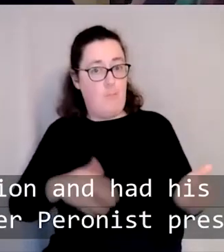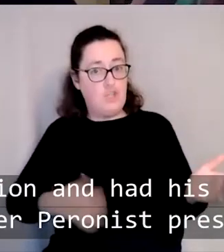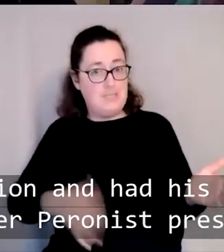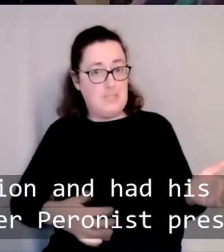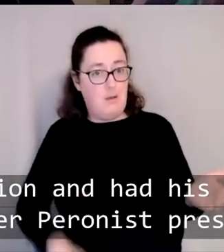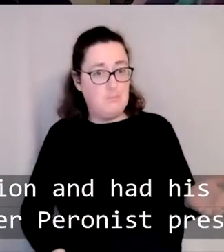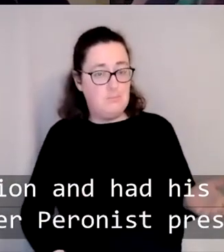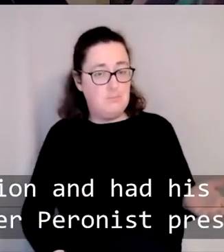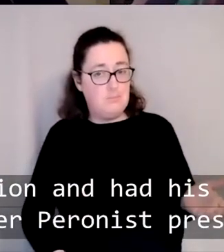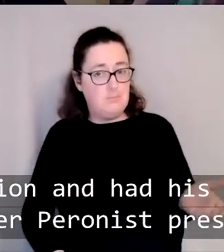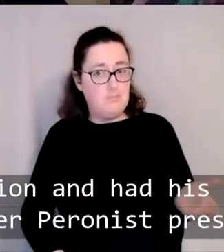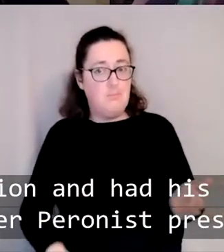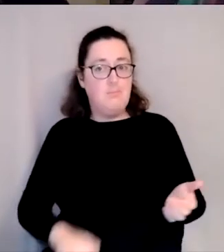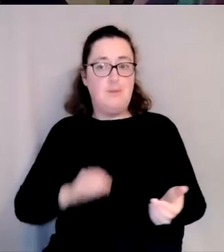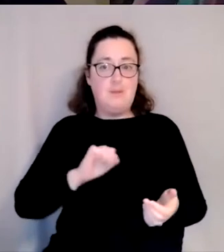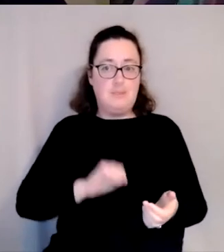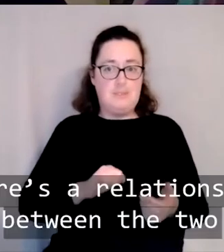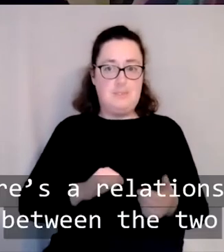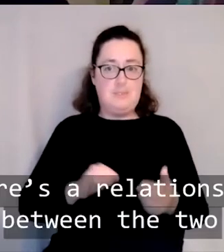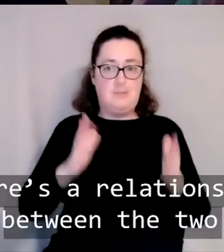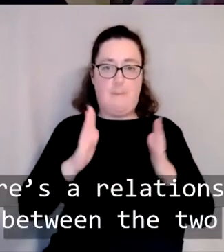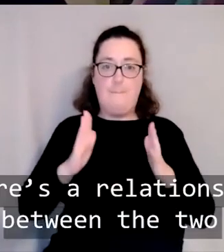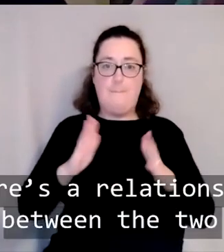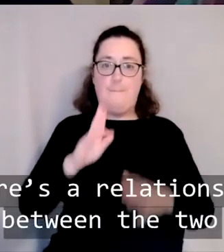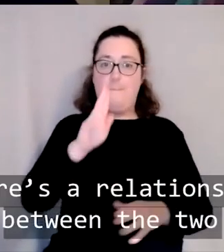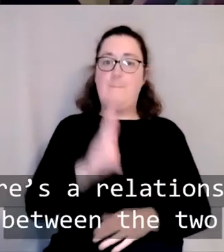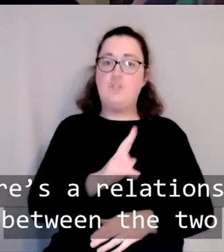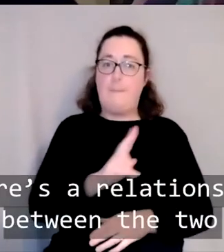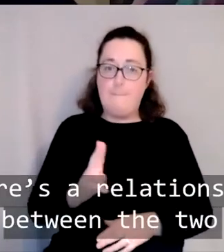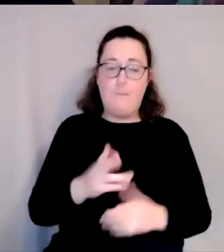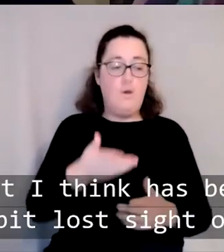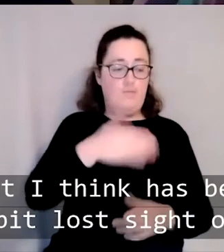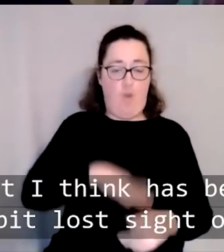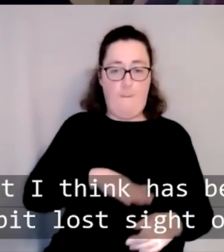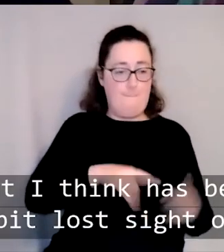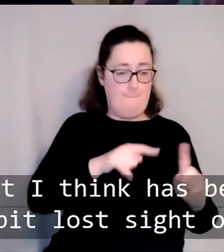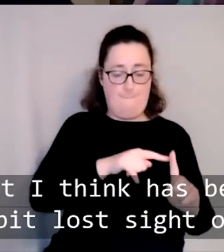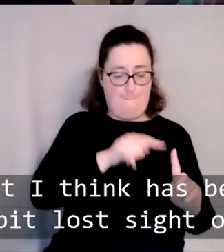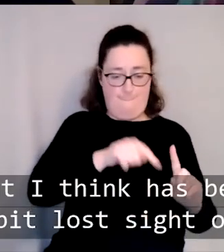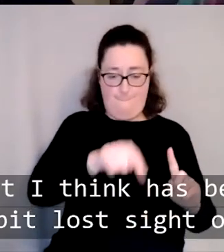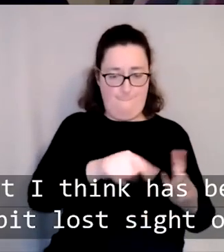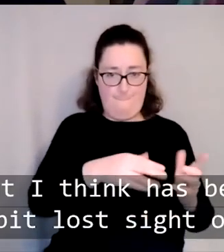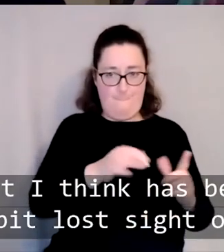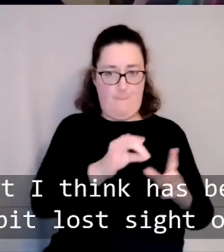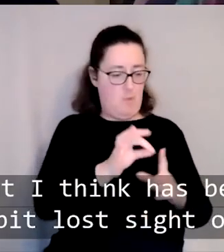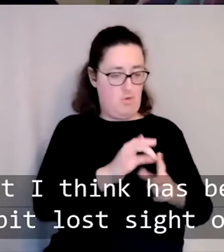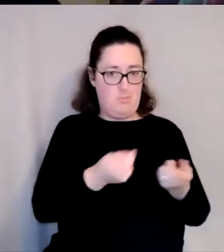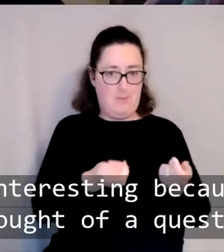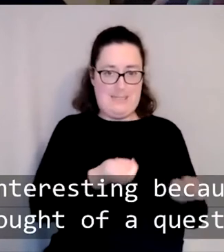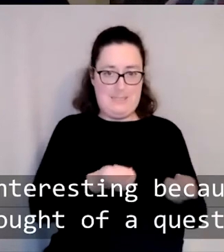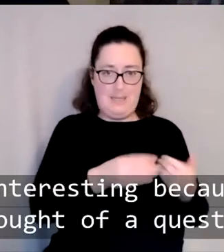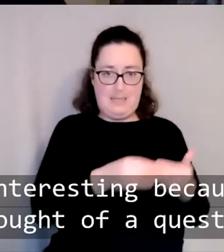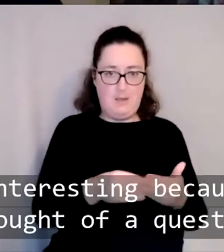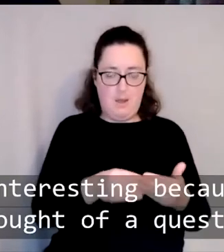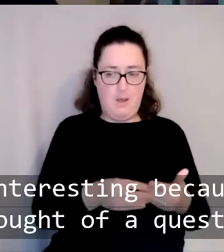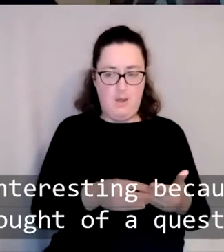bishoprics under Peronist presidents. And so there's a kind of relationship between the two that I think has been a bit lost sight of. And